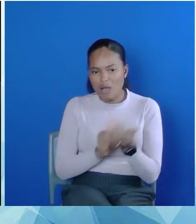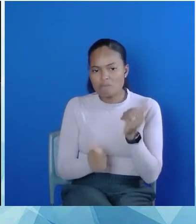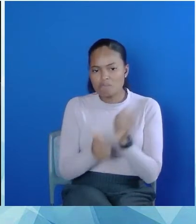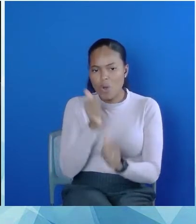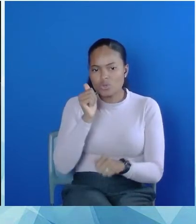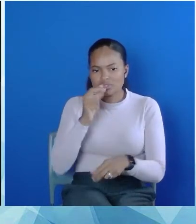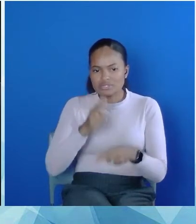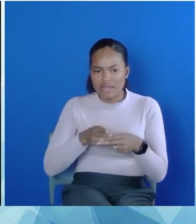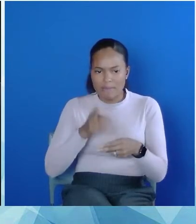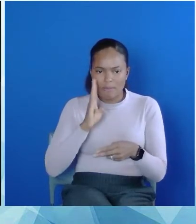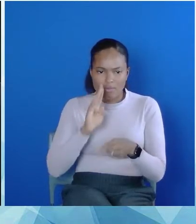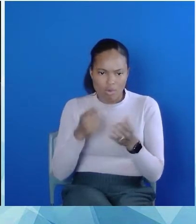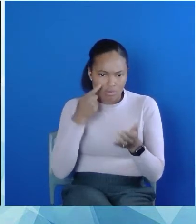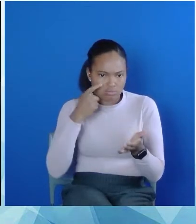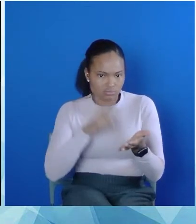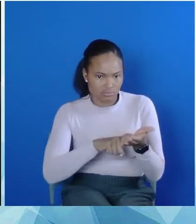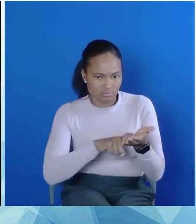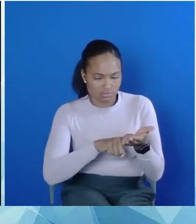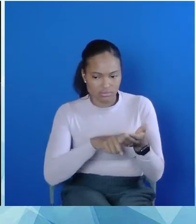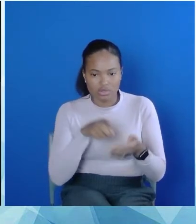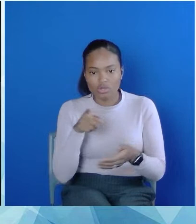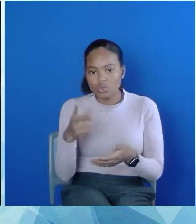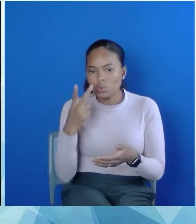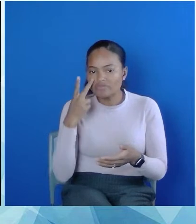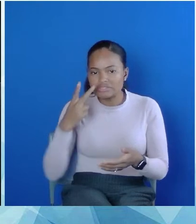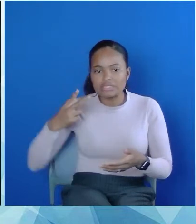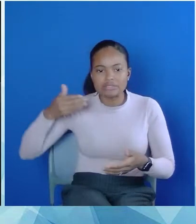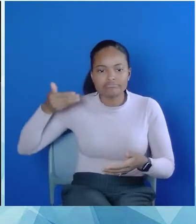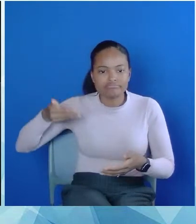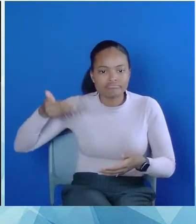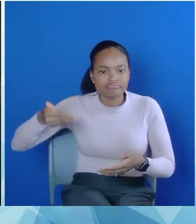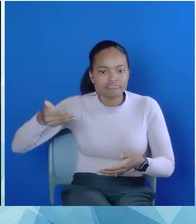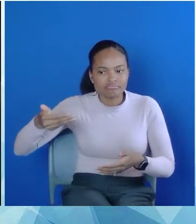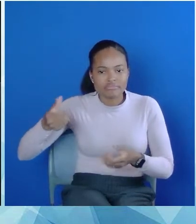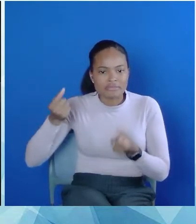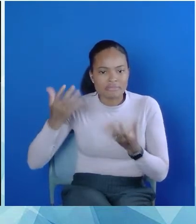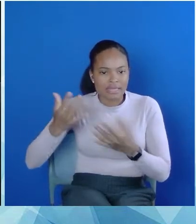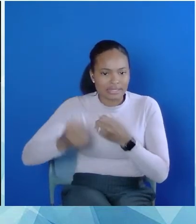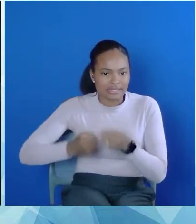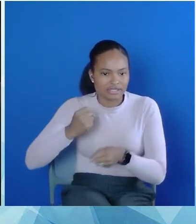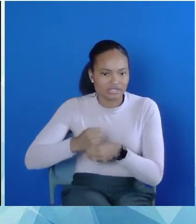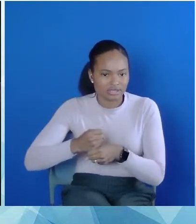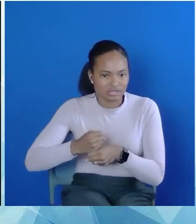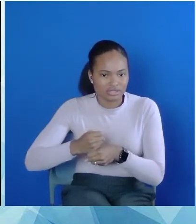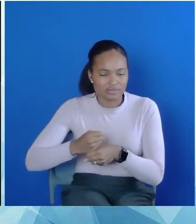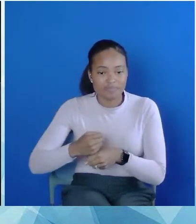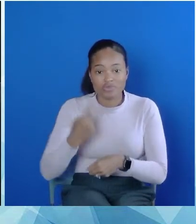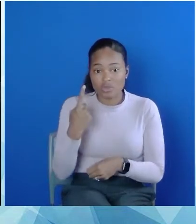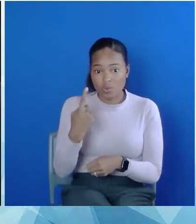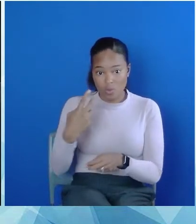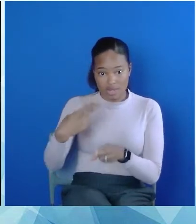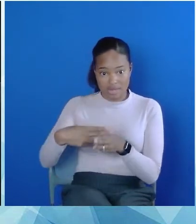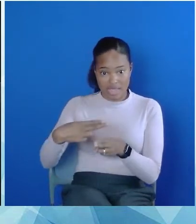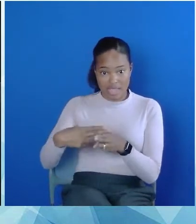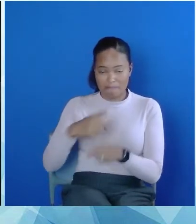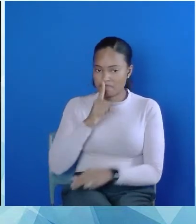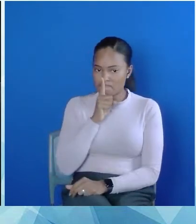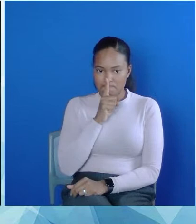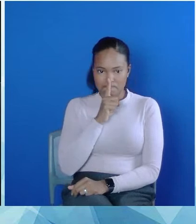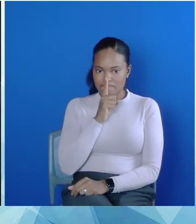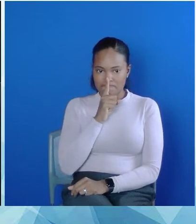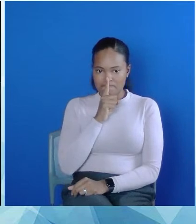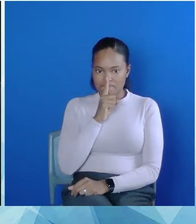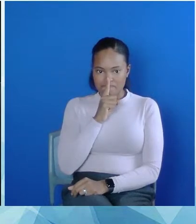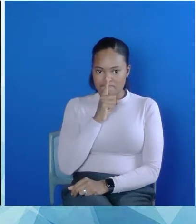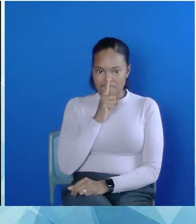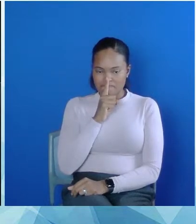recognize. You have seen them from years past. One name is not there this